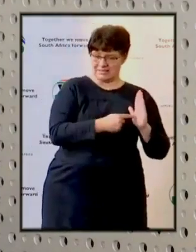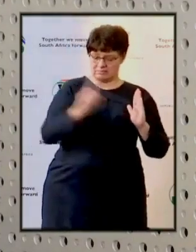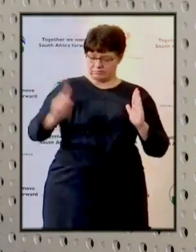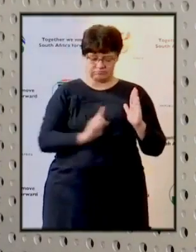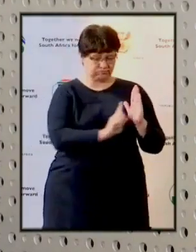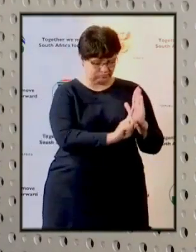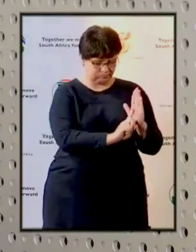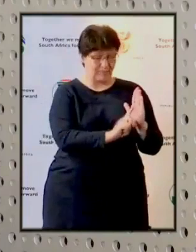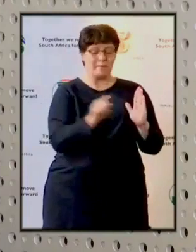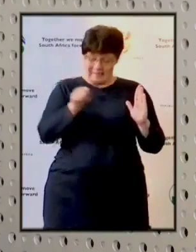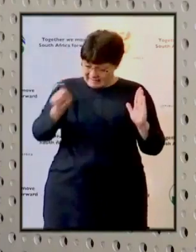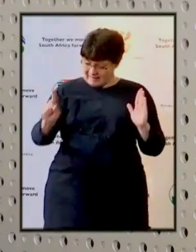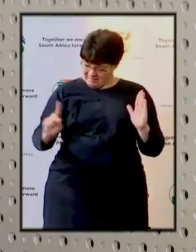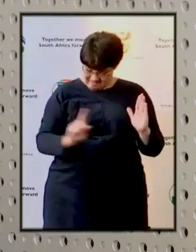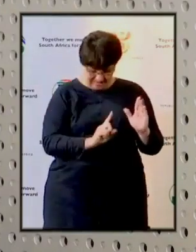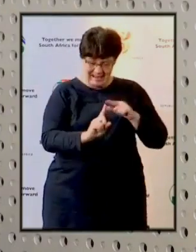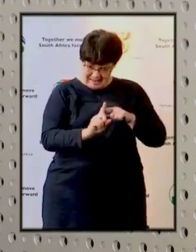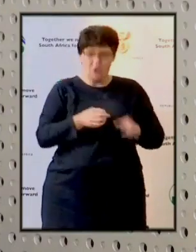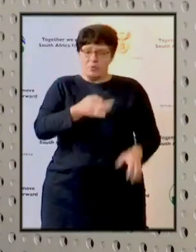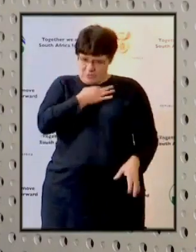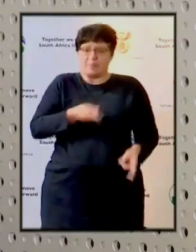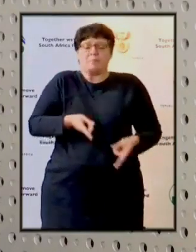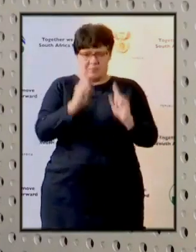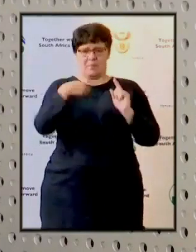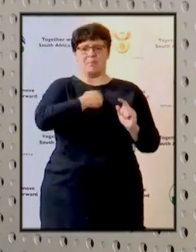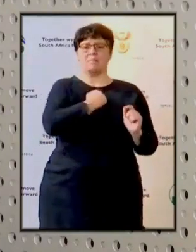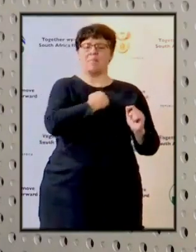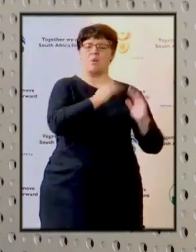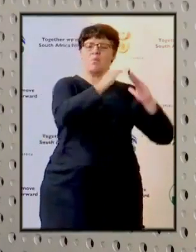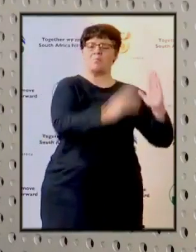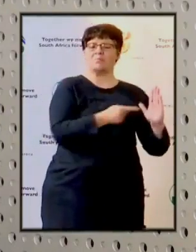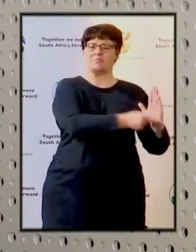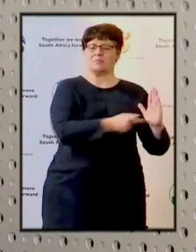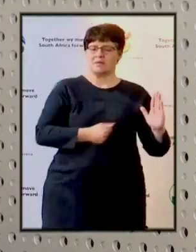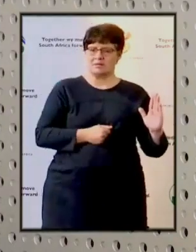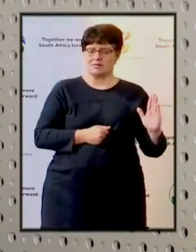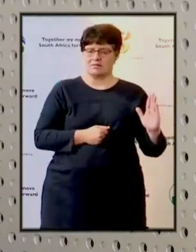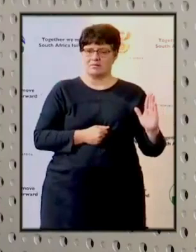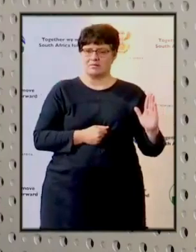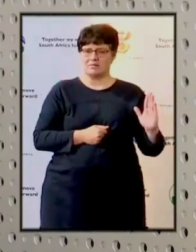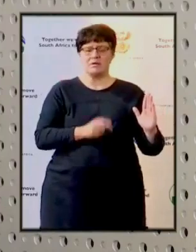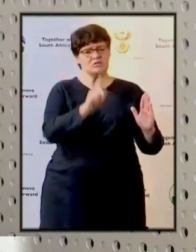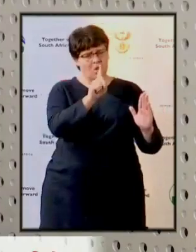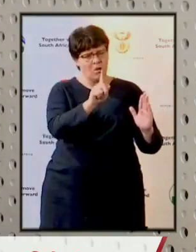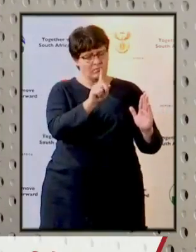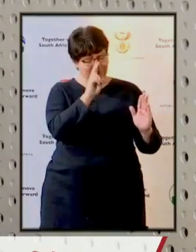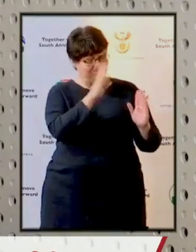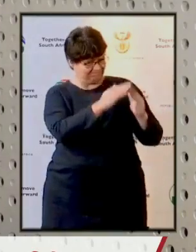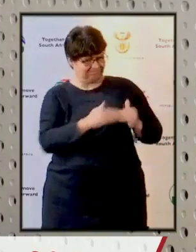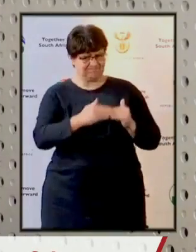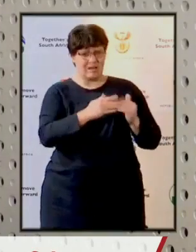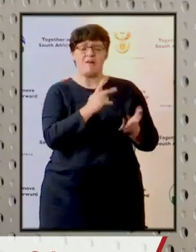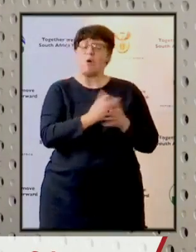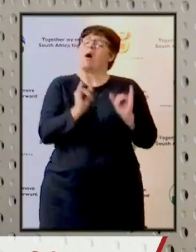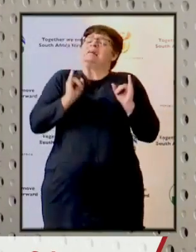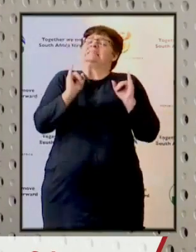a greater level of risk that we introduced into our house. And so we've got to use it sparingly. It's really just for